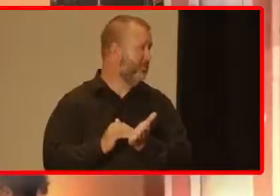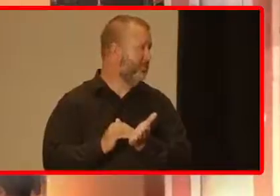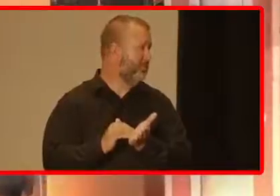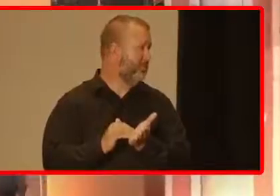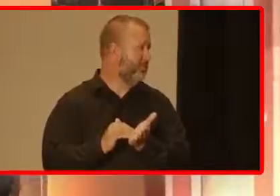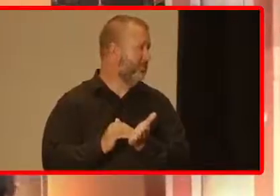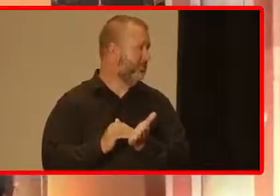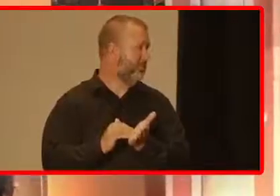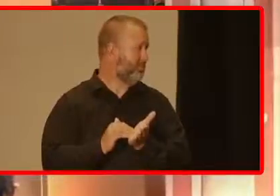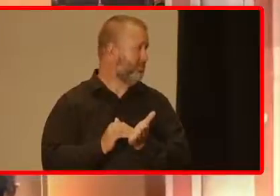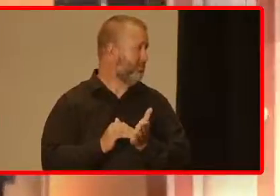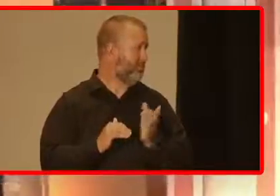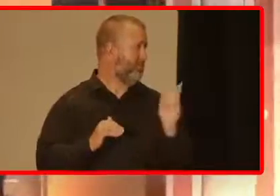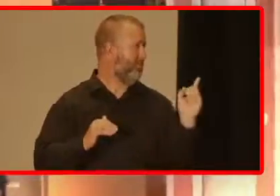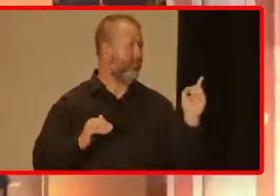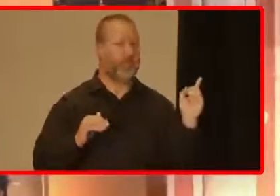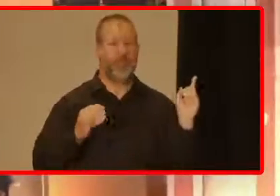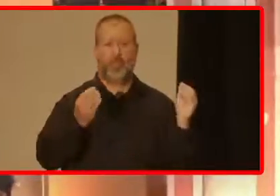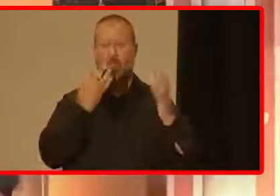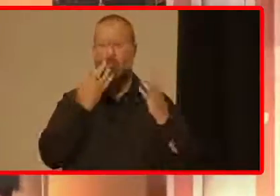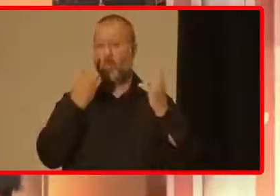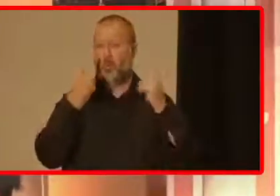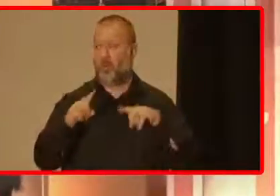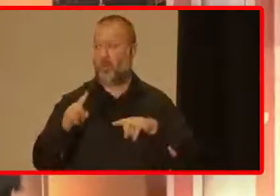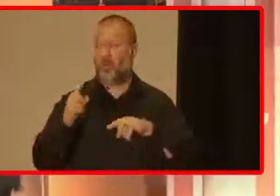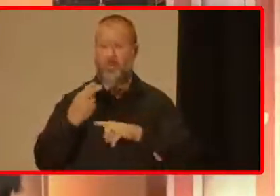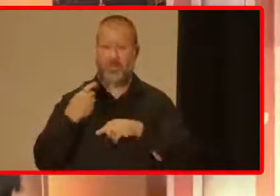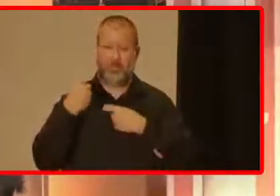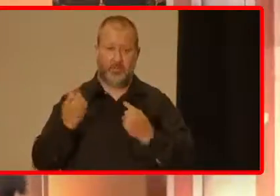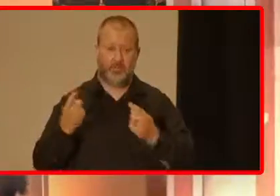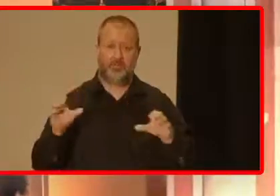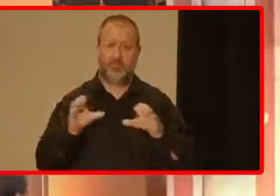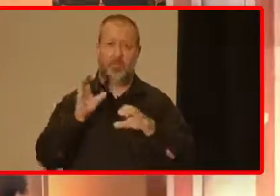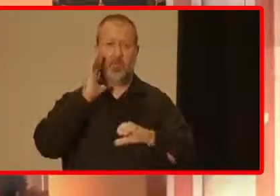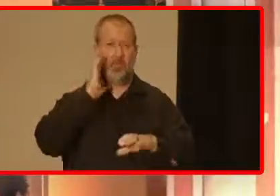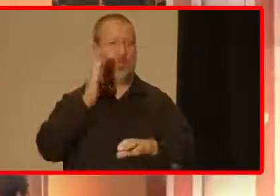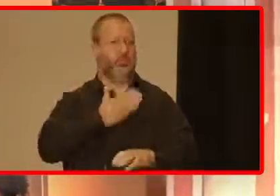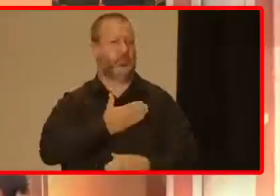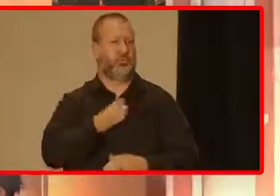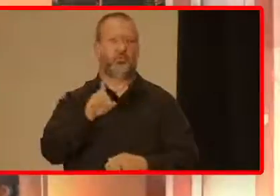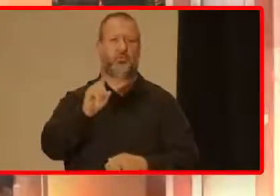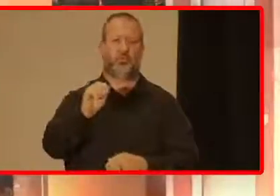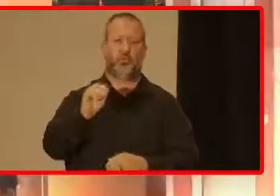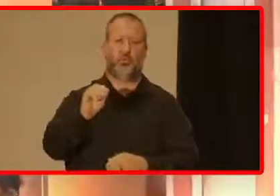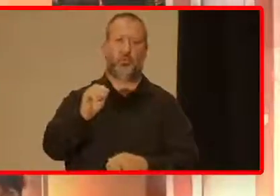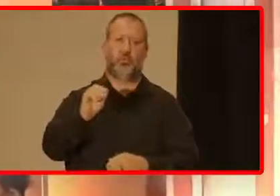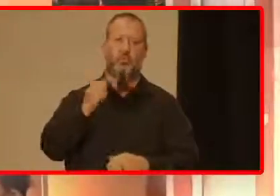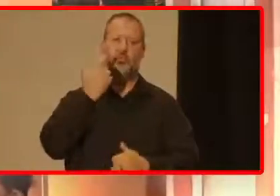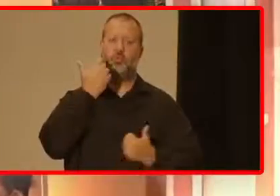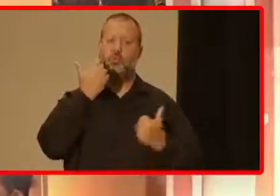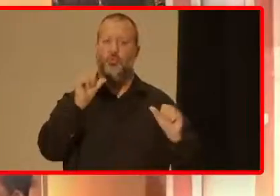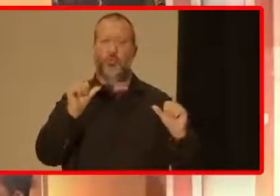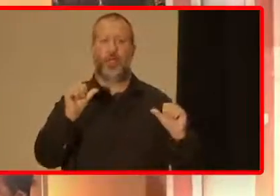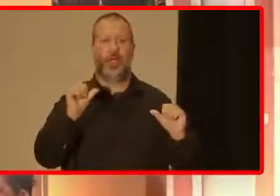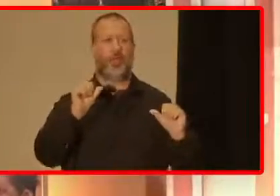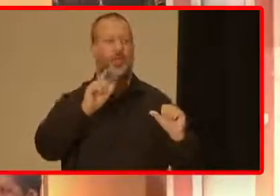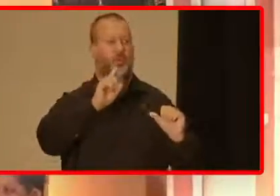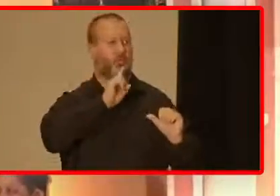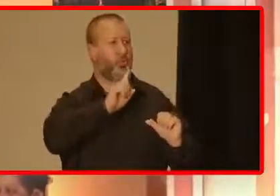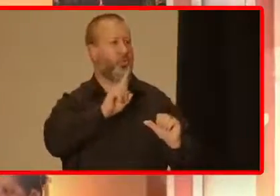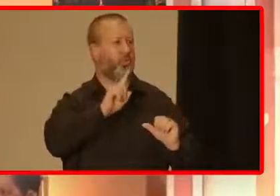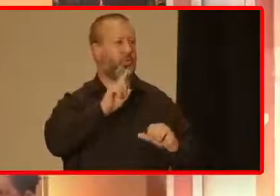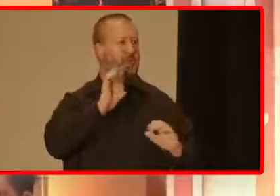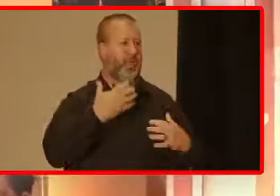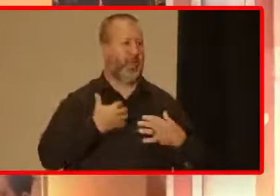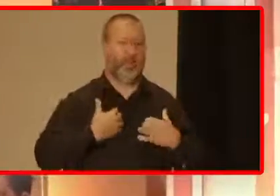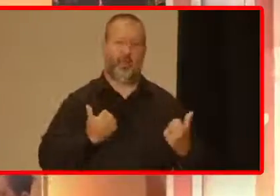and given me updates on everything this hotel has done and is willing to do to try to ensure not only our